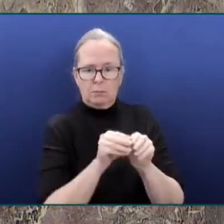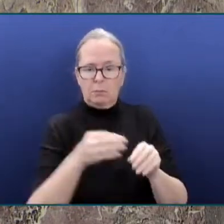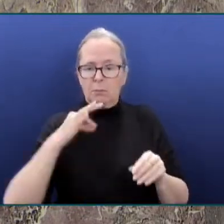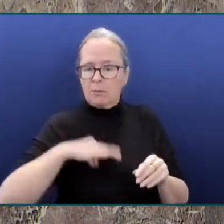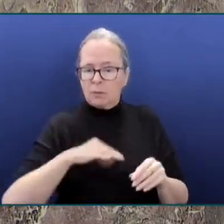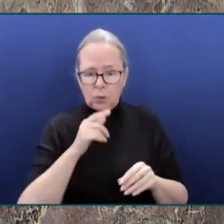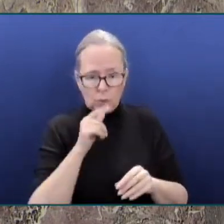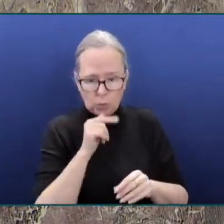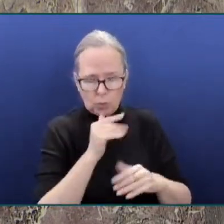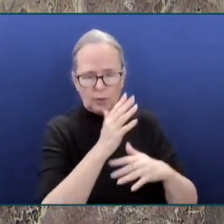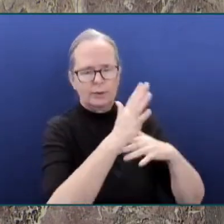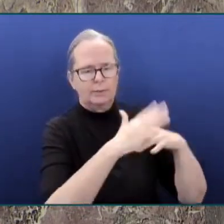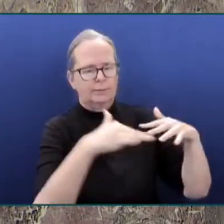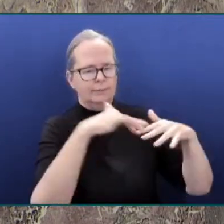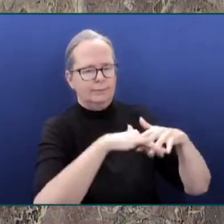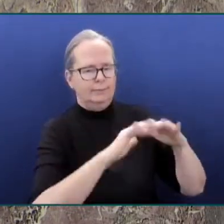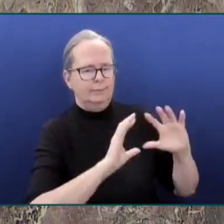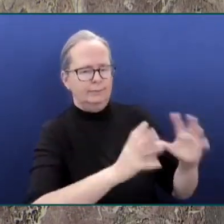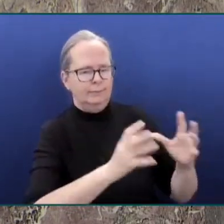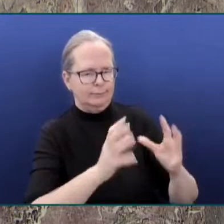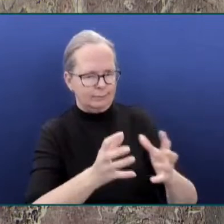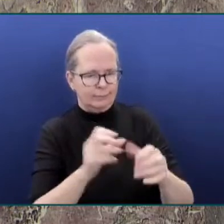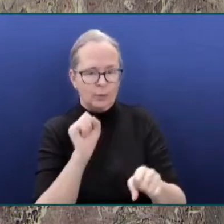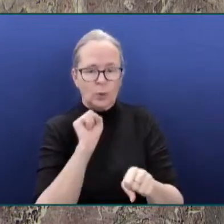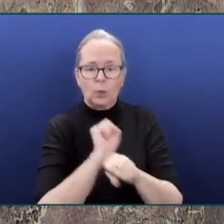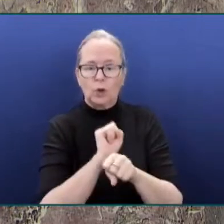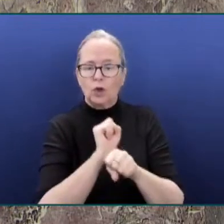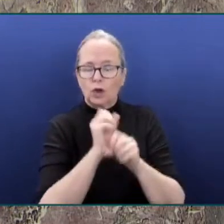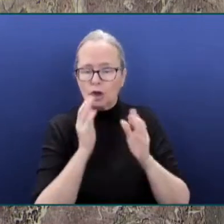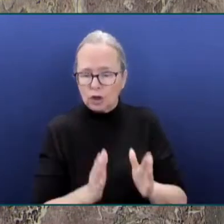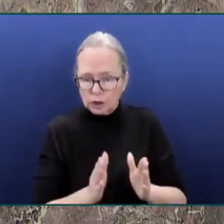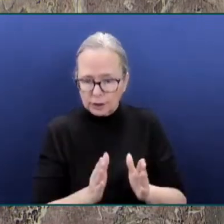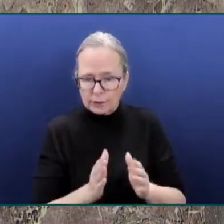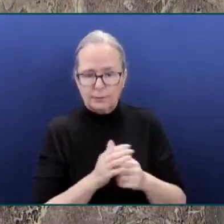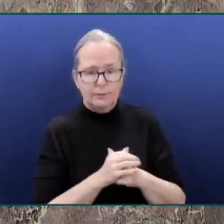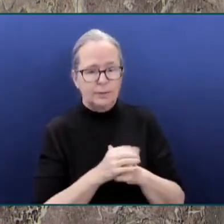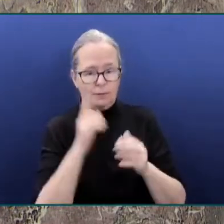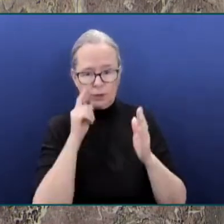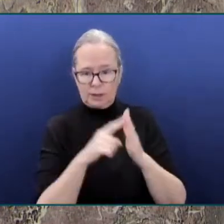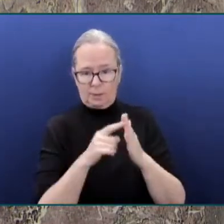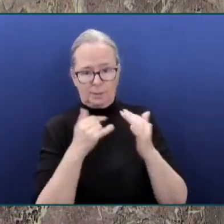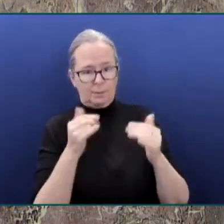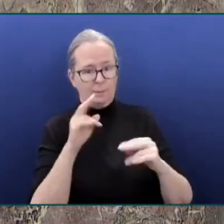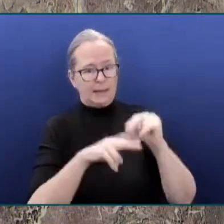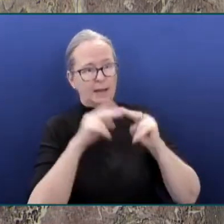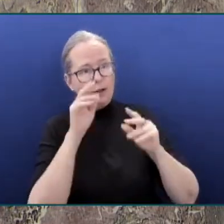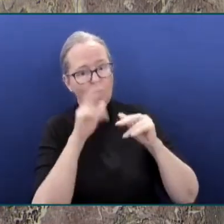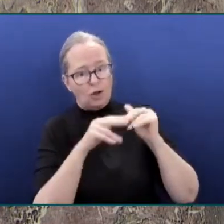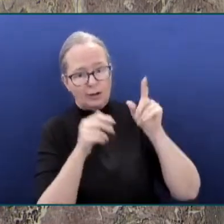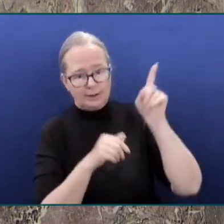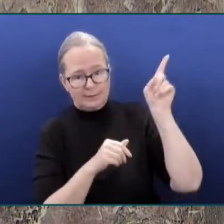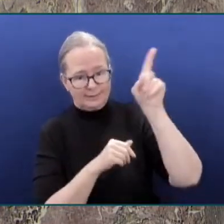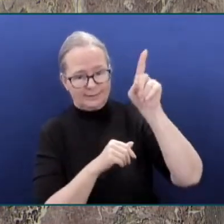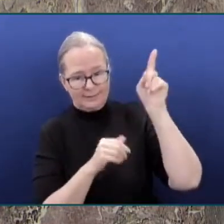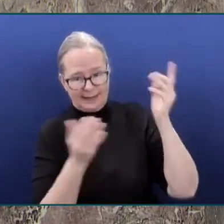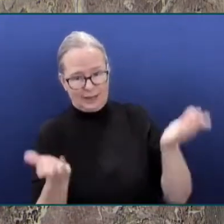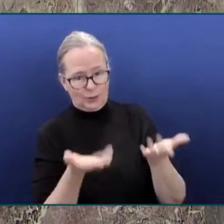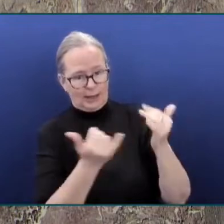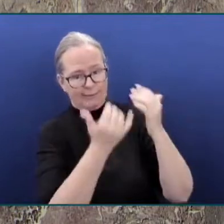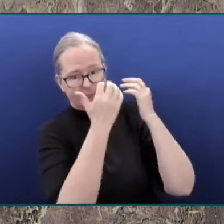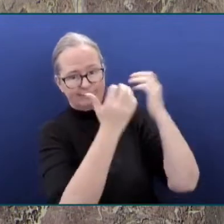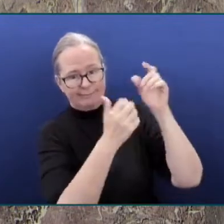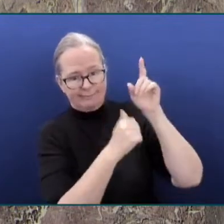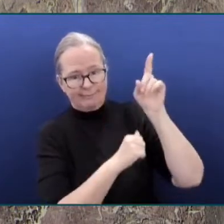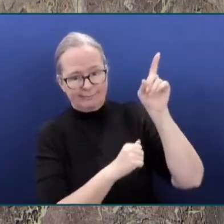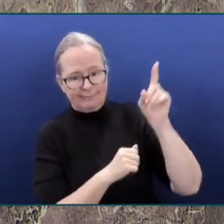workers, including our building trades guests here today, and that will position British Columbia very, very